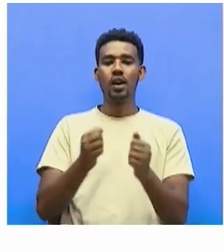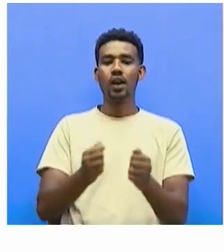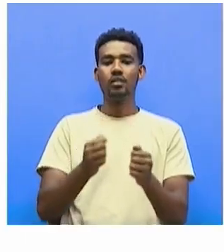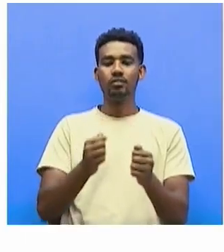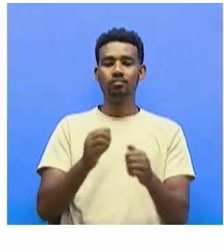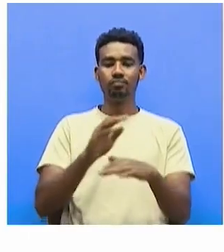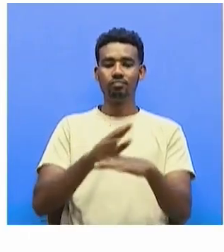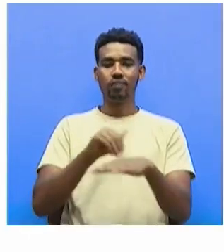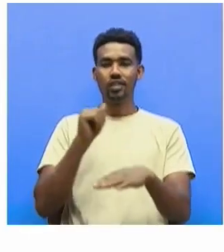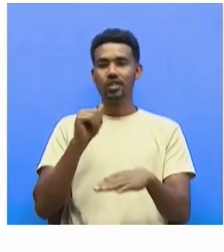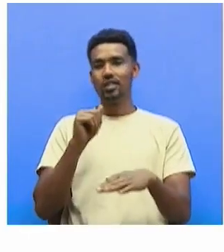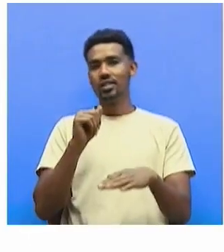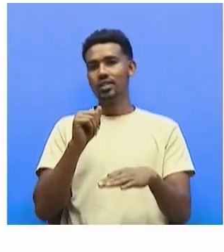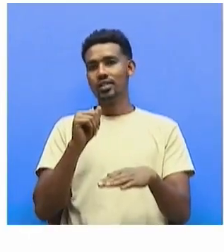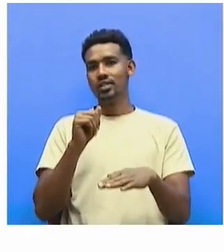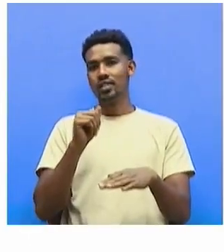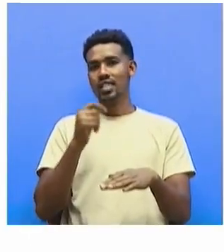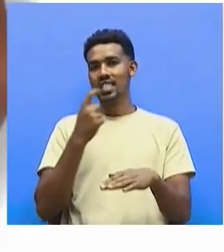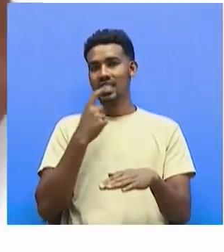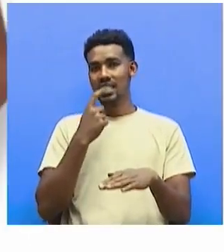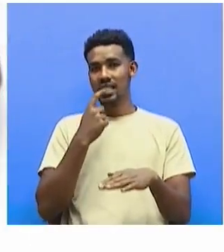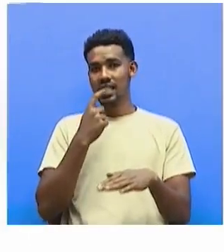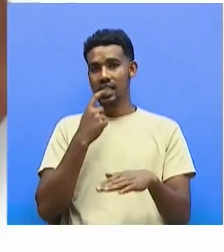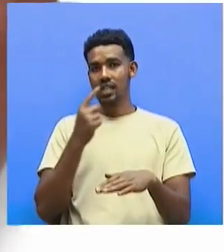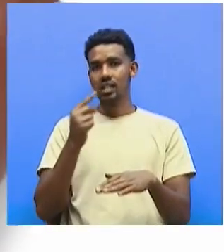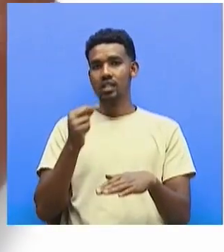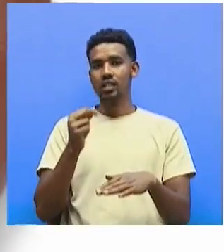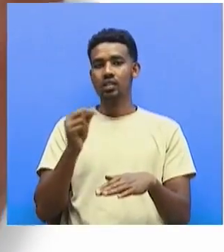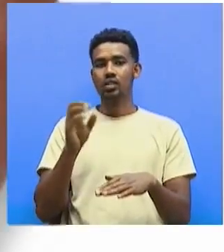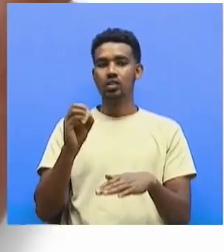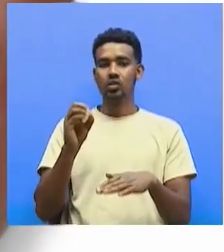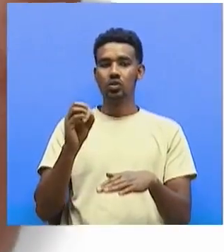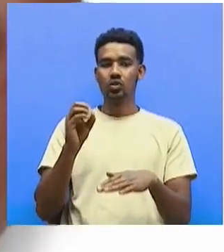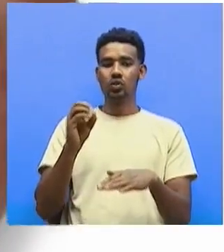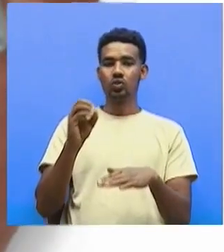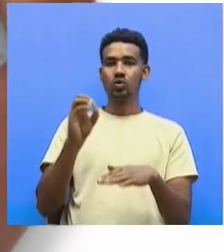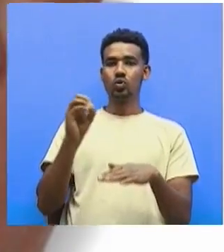example, toes is become